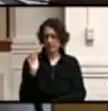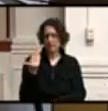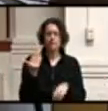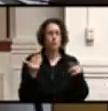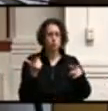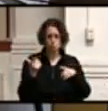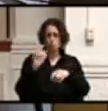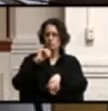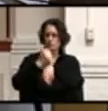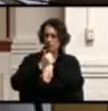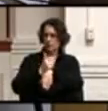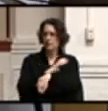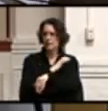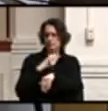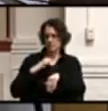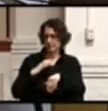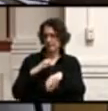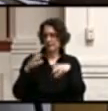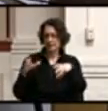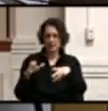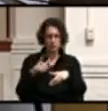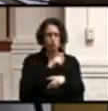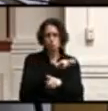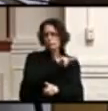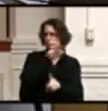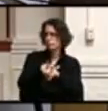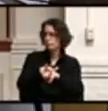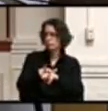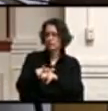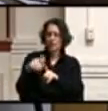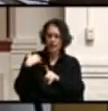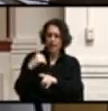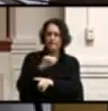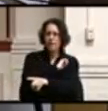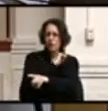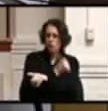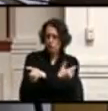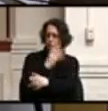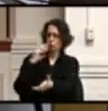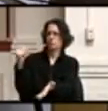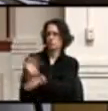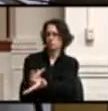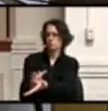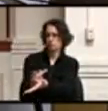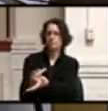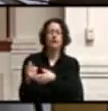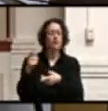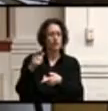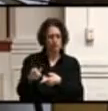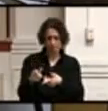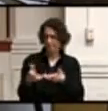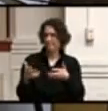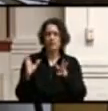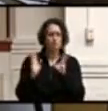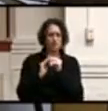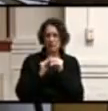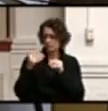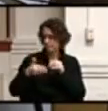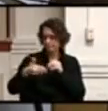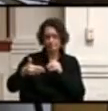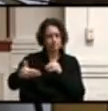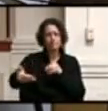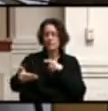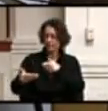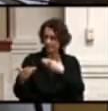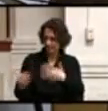or building committee the authority to make those judgments on your behalf, and they have been regularly. We meet regularly.